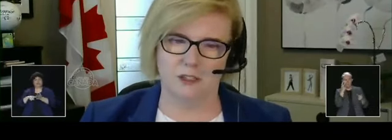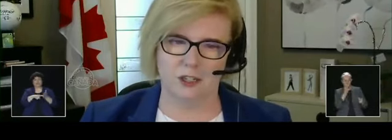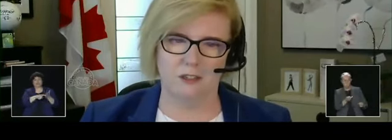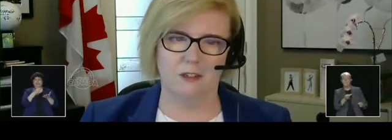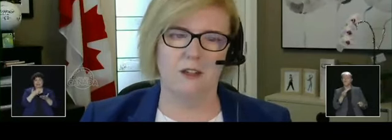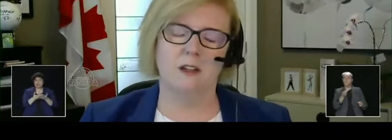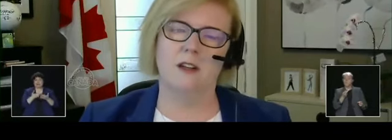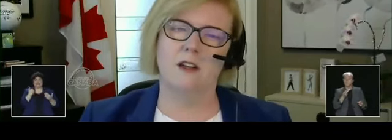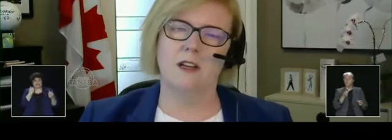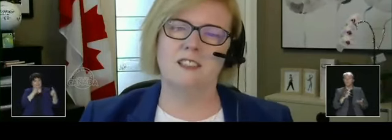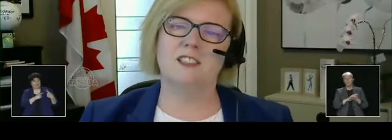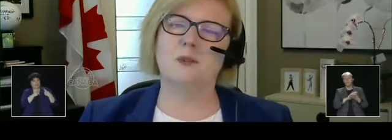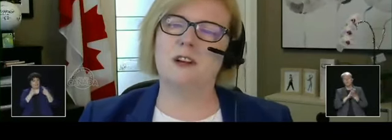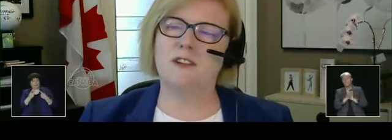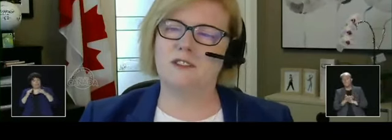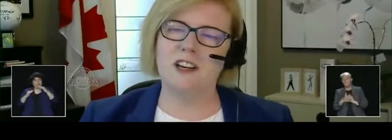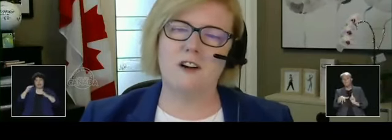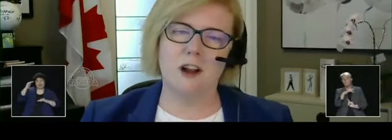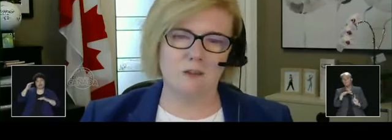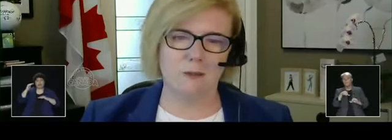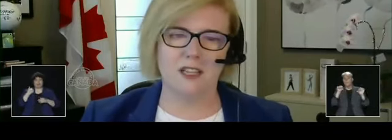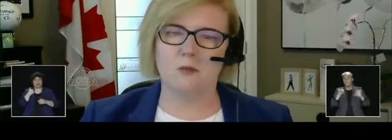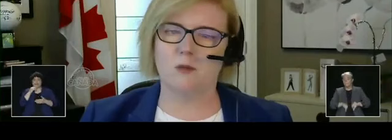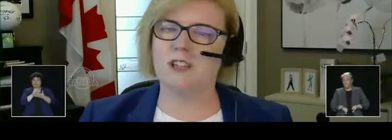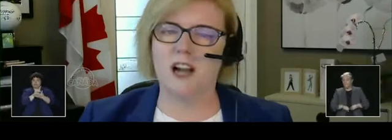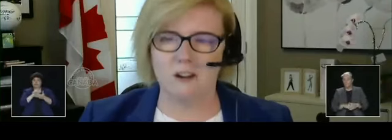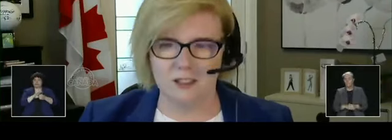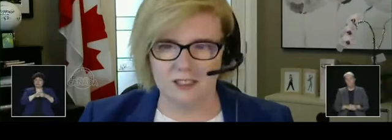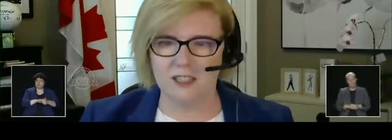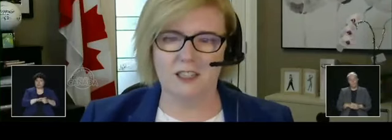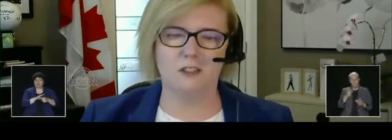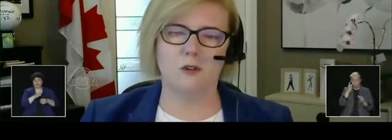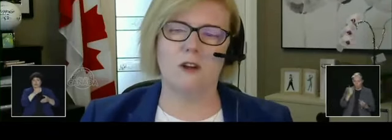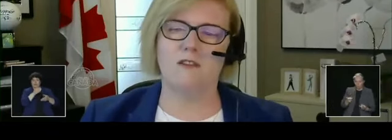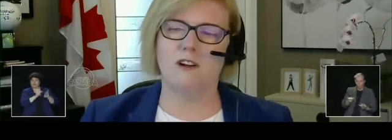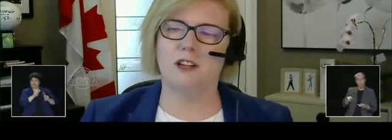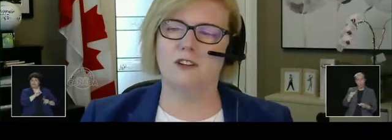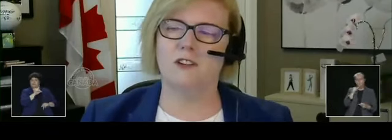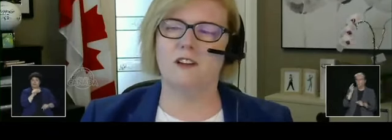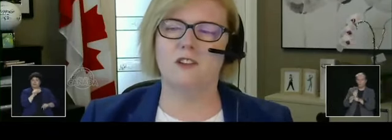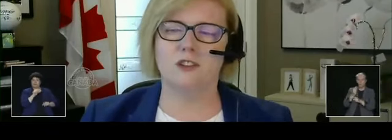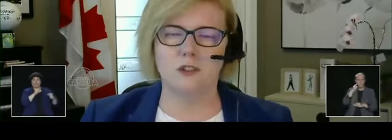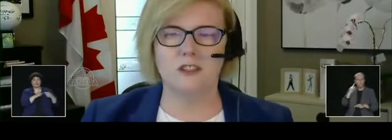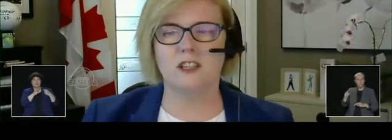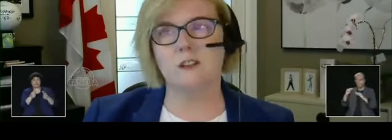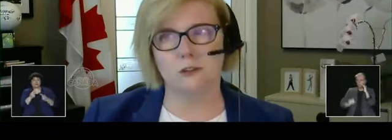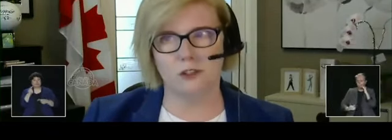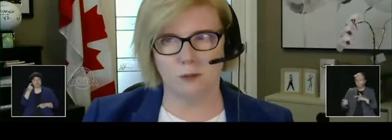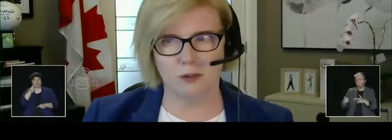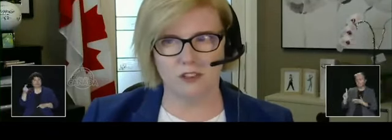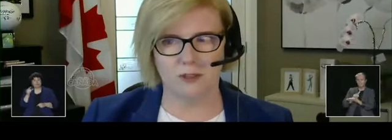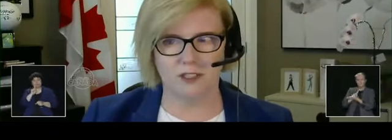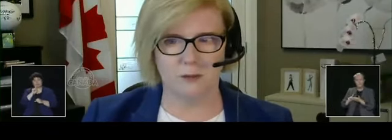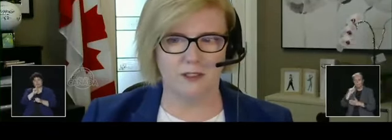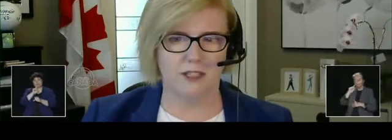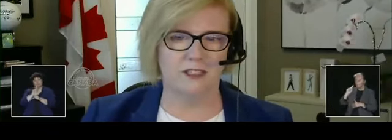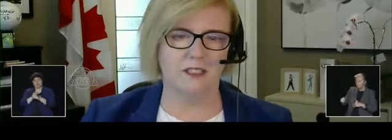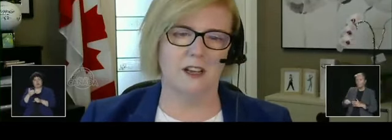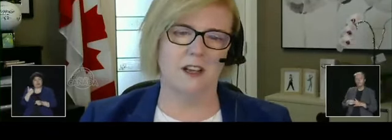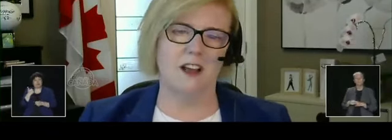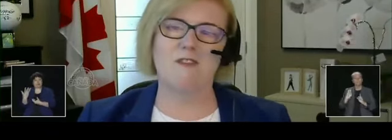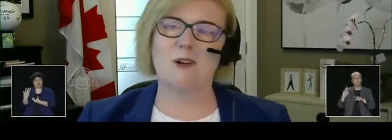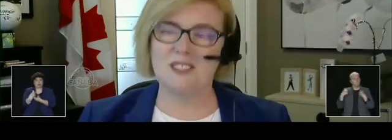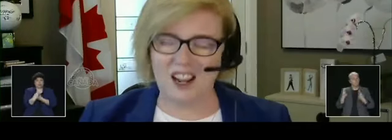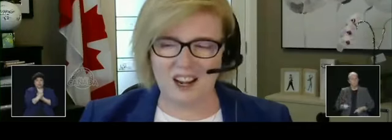and discrimination. Since 2015, our government has worked tirelessly to lay a strong foundation that ensures the inclusion of persons with